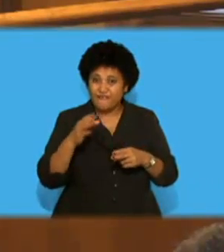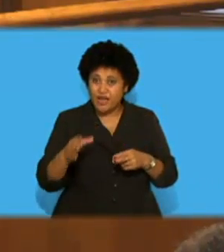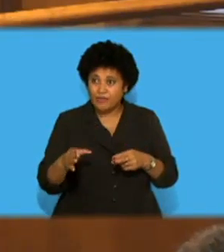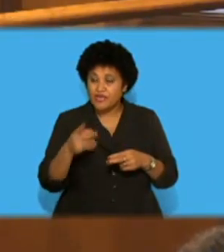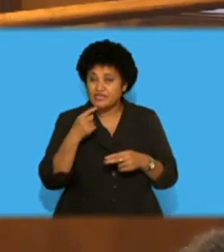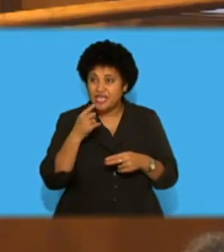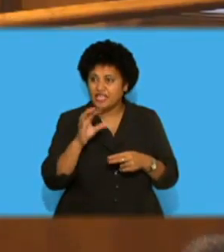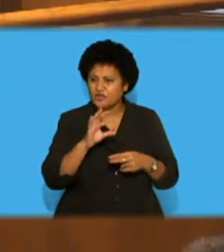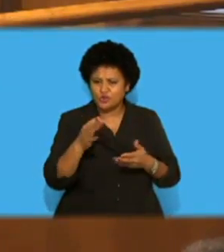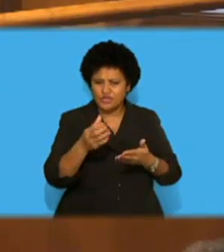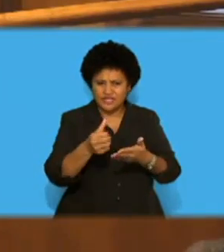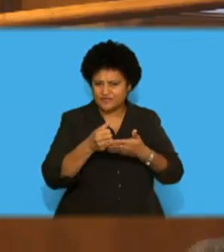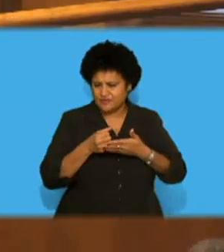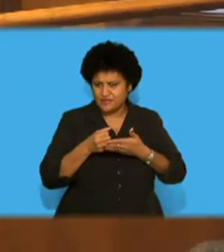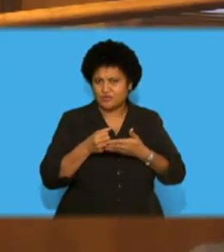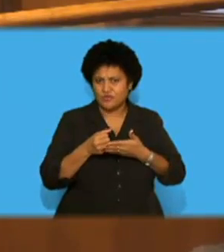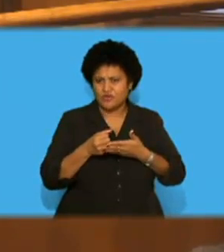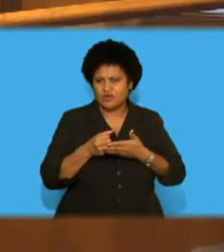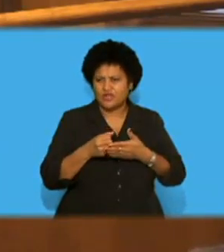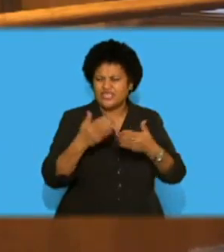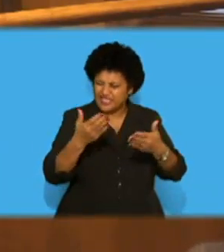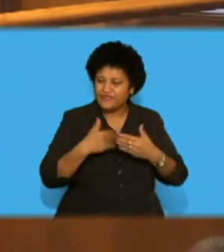good price. And they've said something like $100,